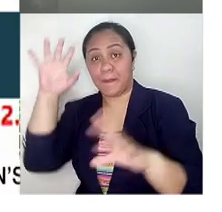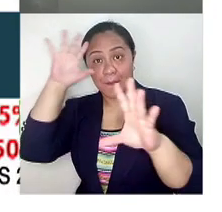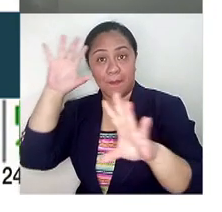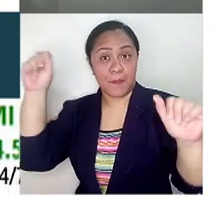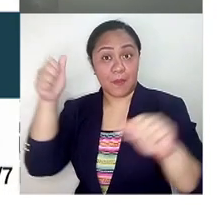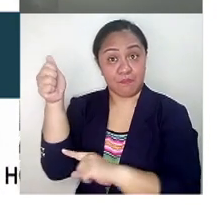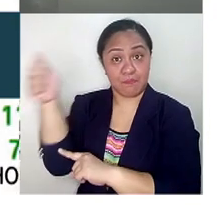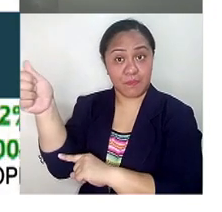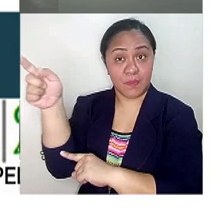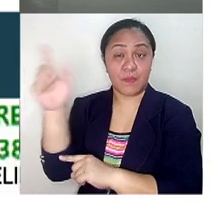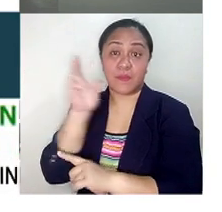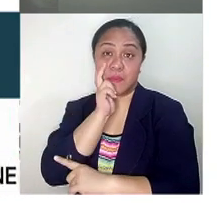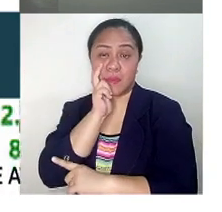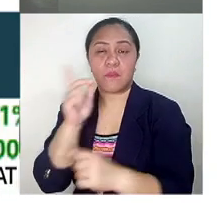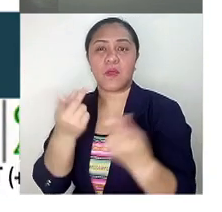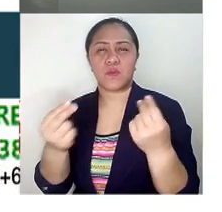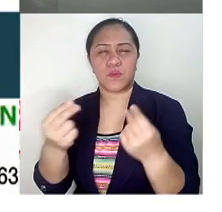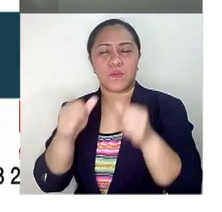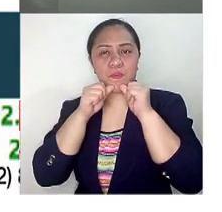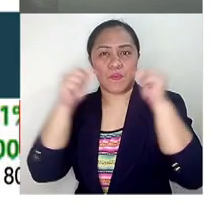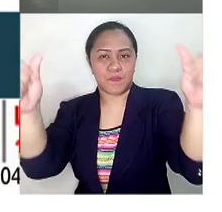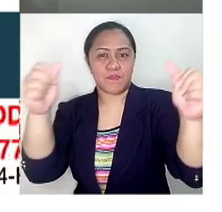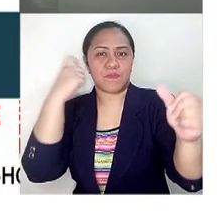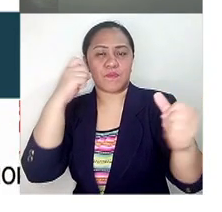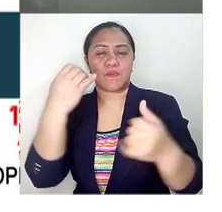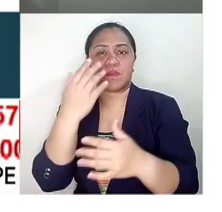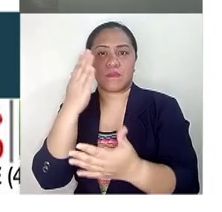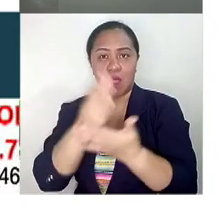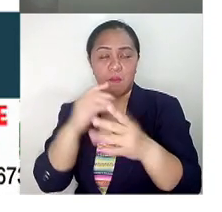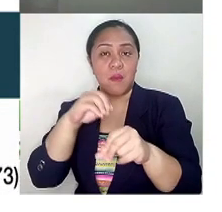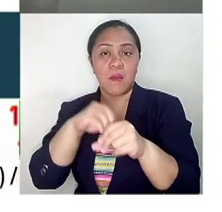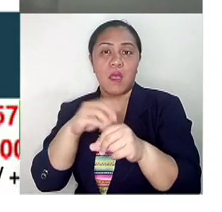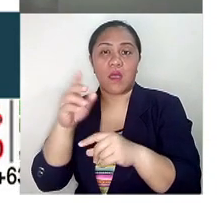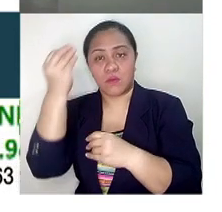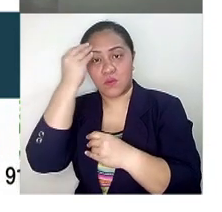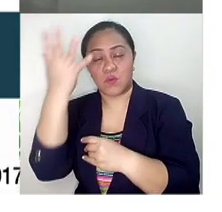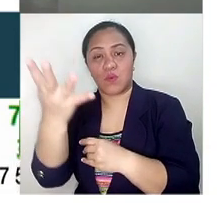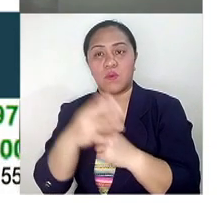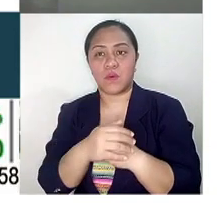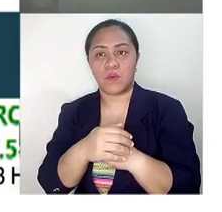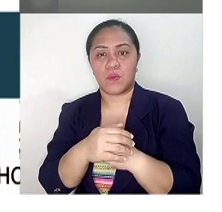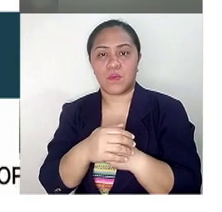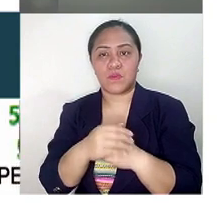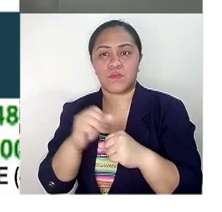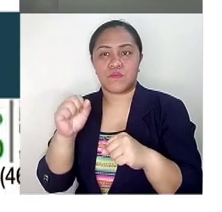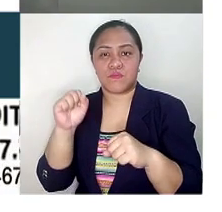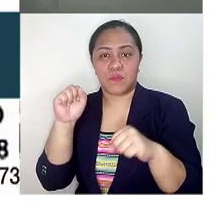appearing to make statements that essentially could undermine that effort. So there's